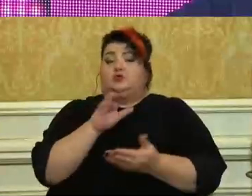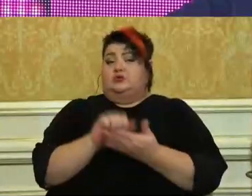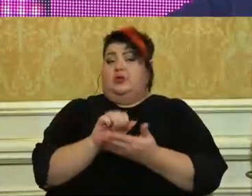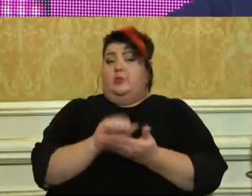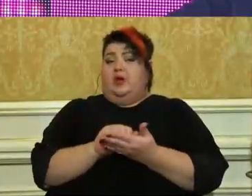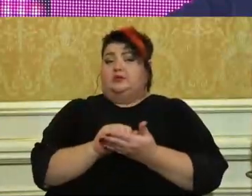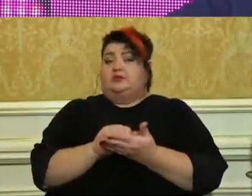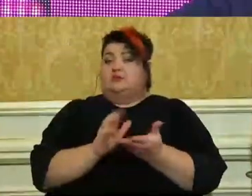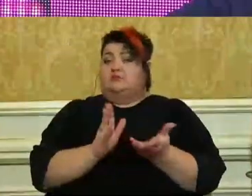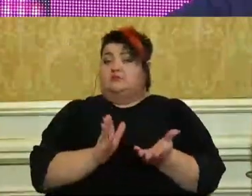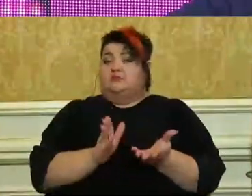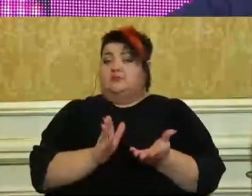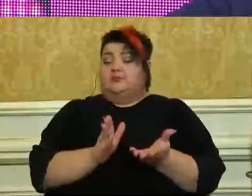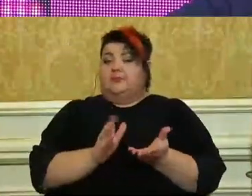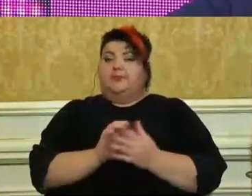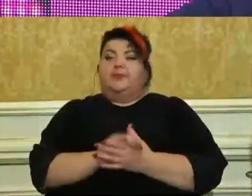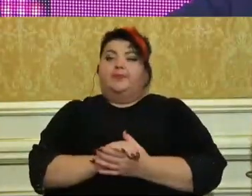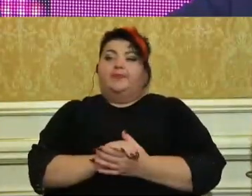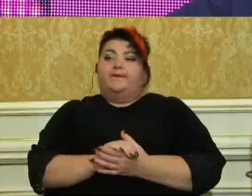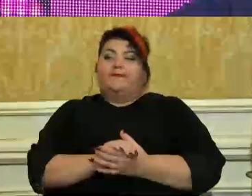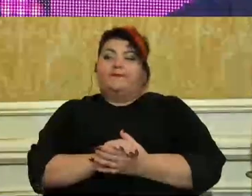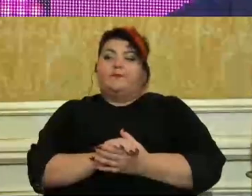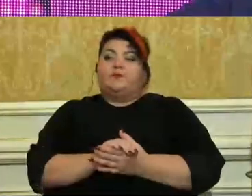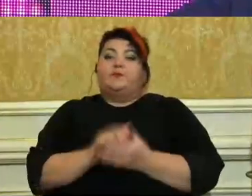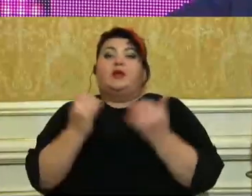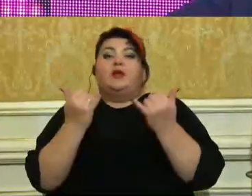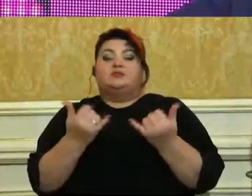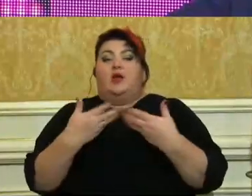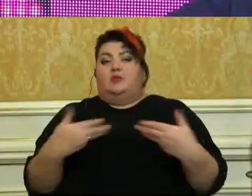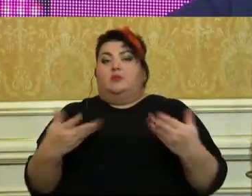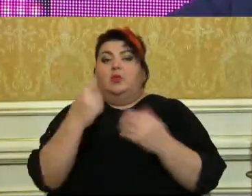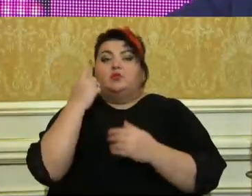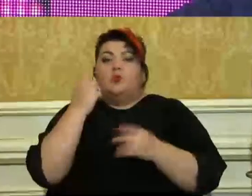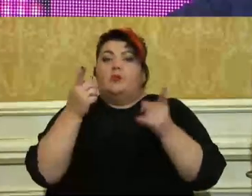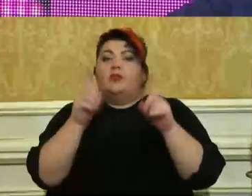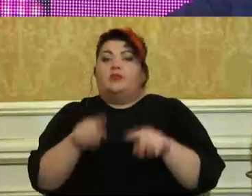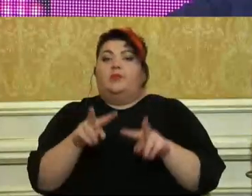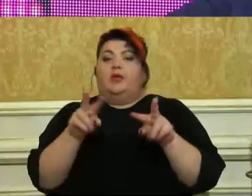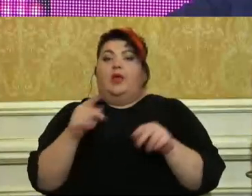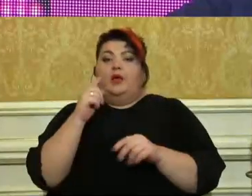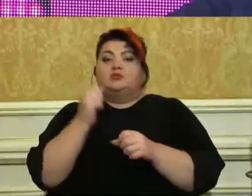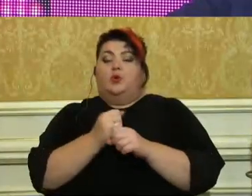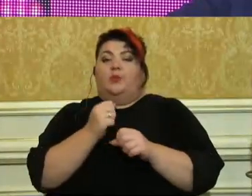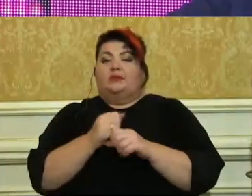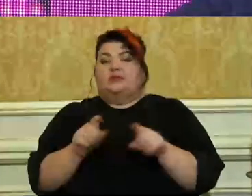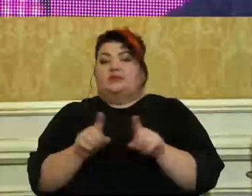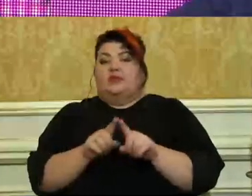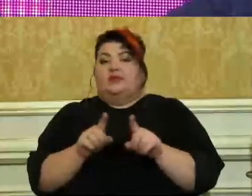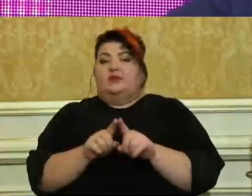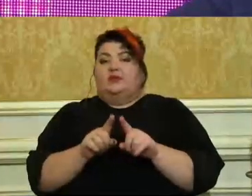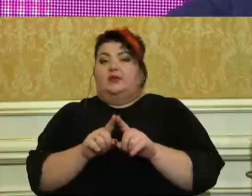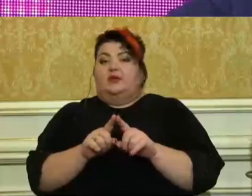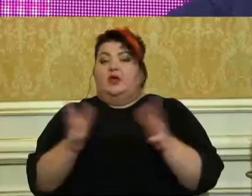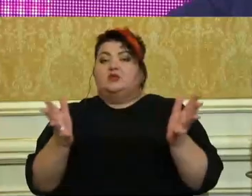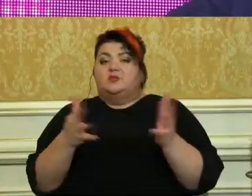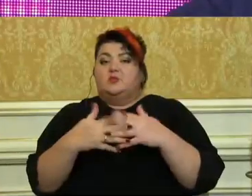the choice of the student, what the student would like to do. Now we are thinking of